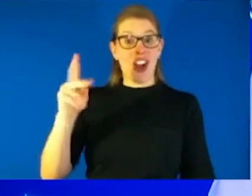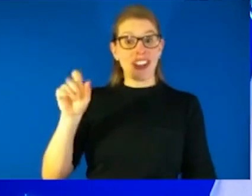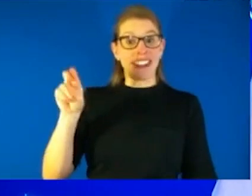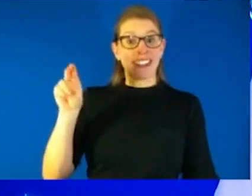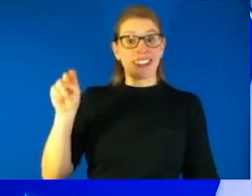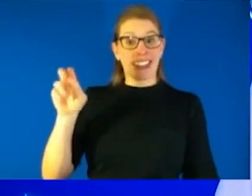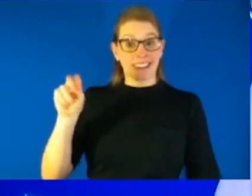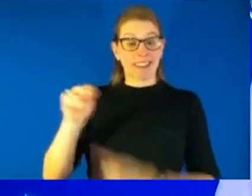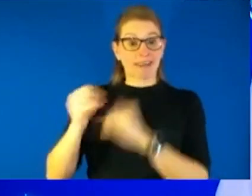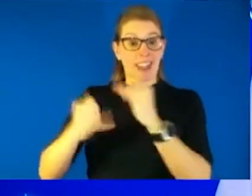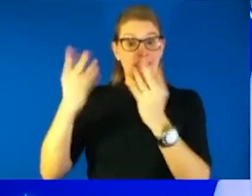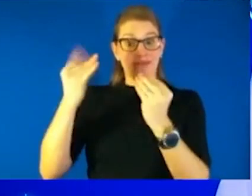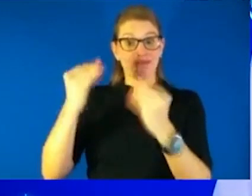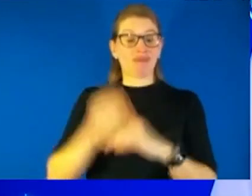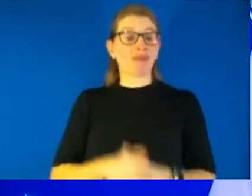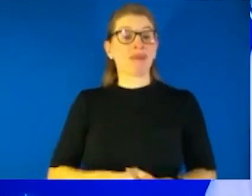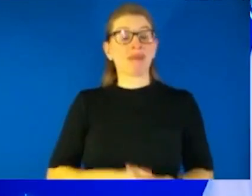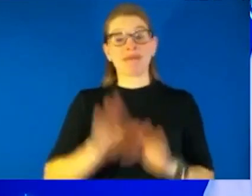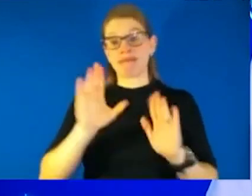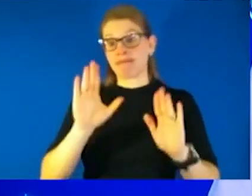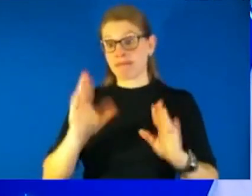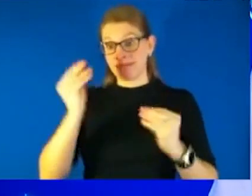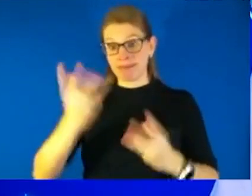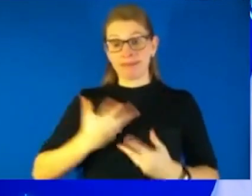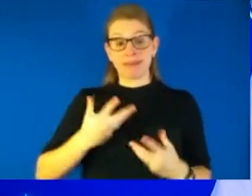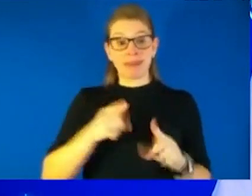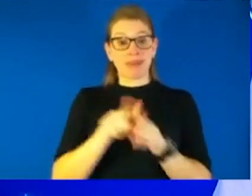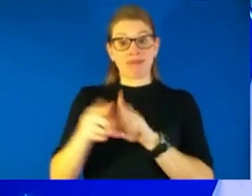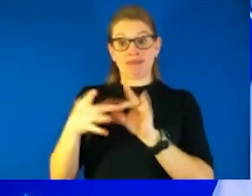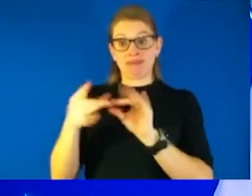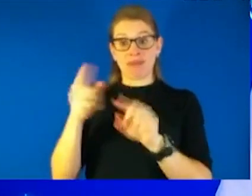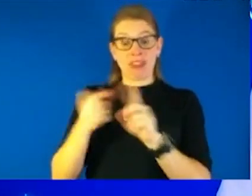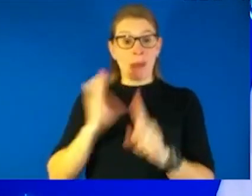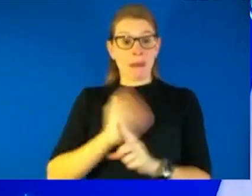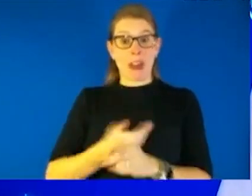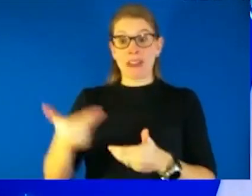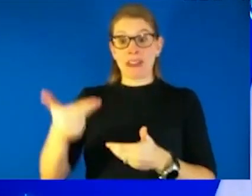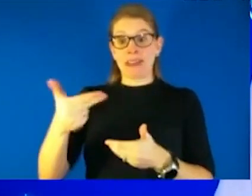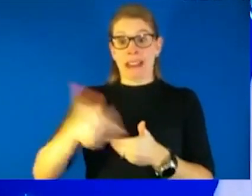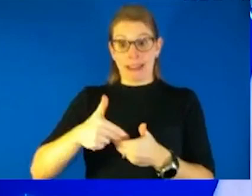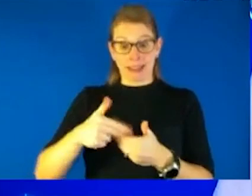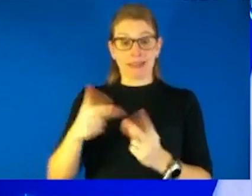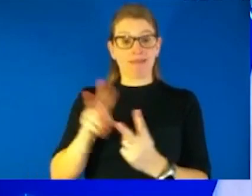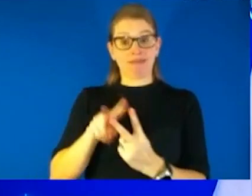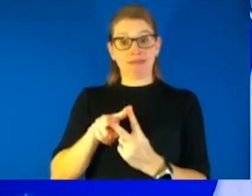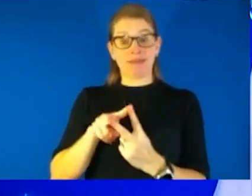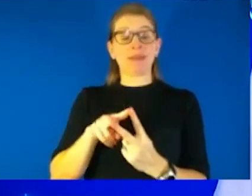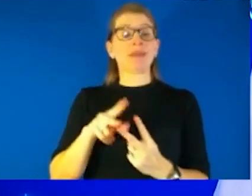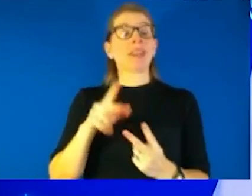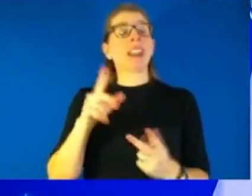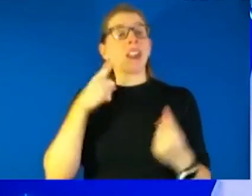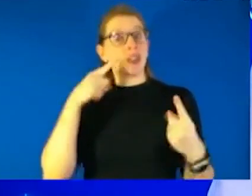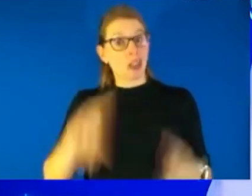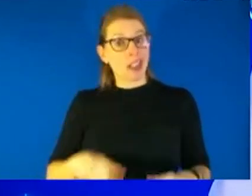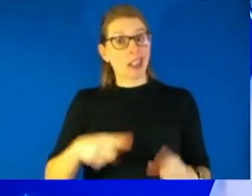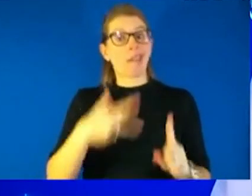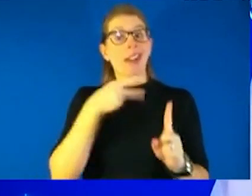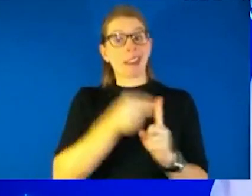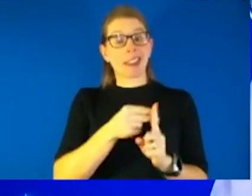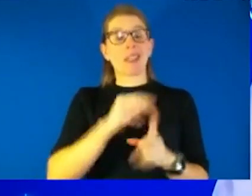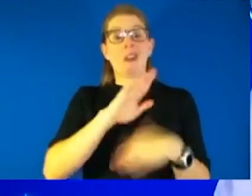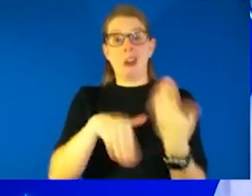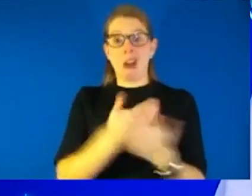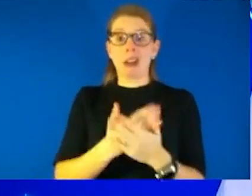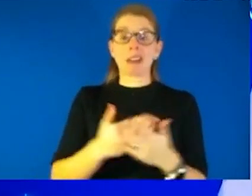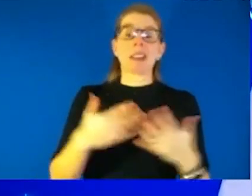and messages from our guests. I would just echo that and get vaccinated, get your pets vaccinated, get your children vaccinated.